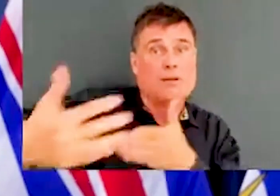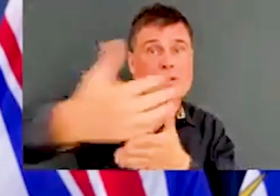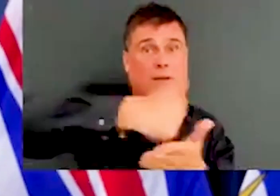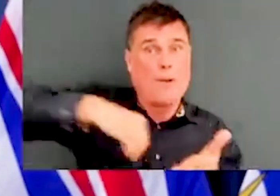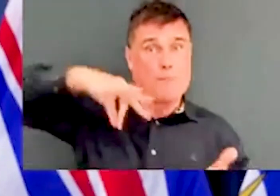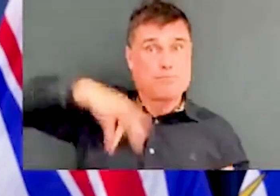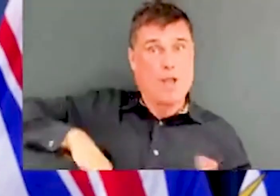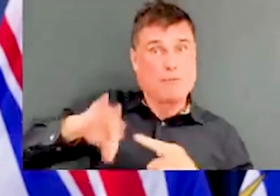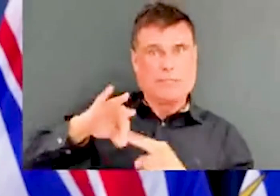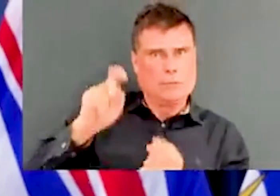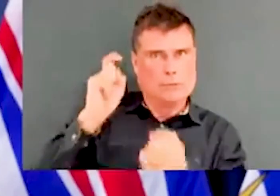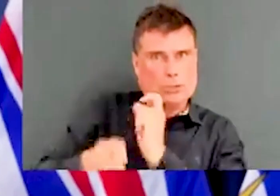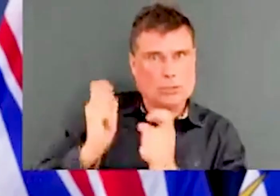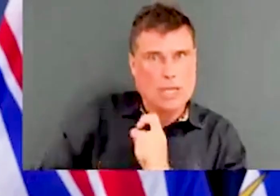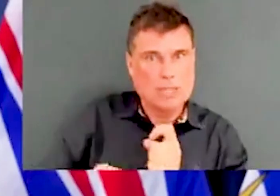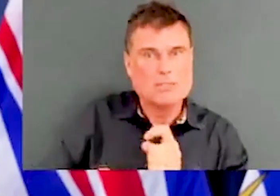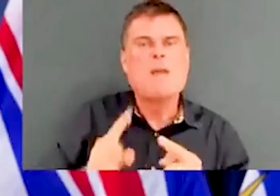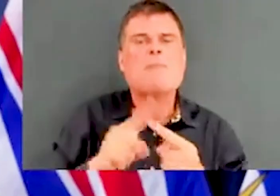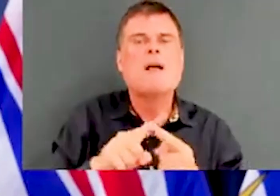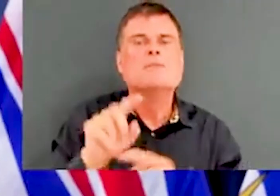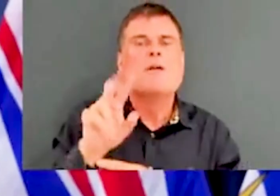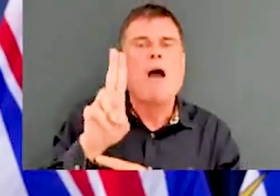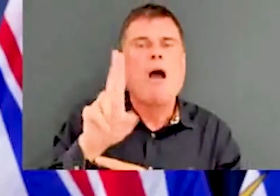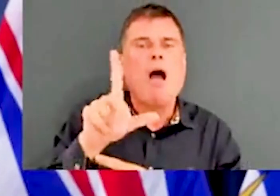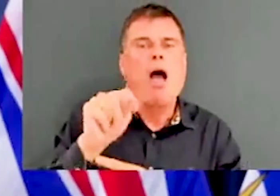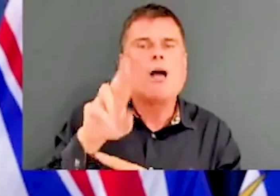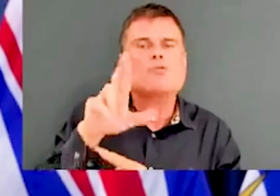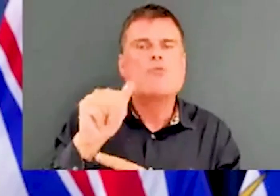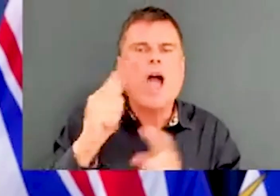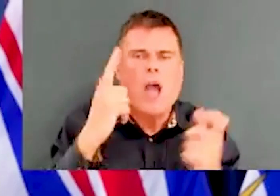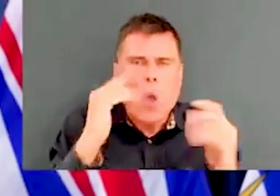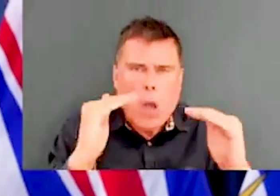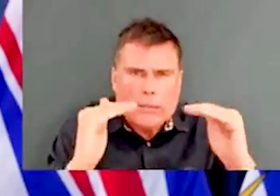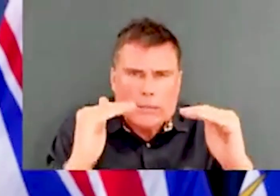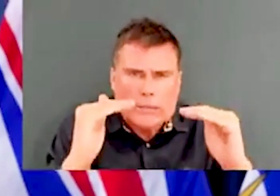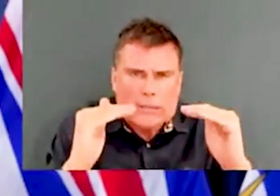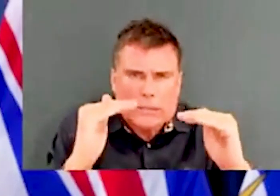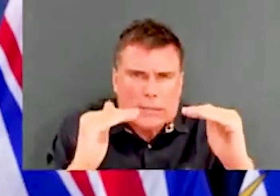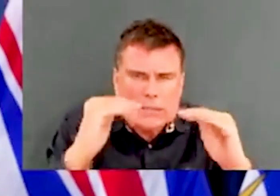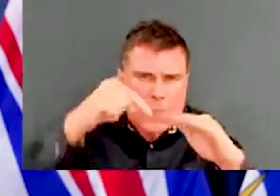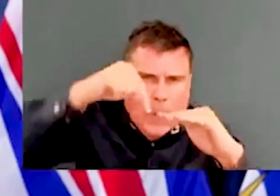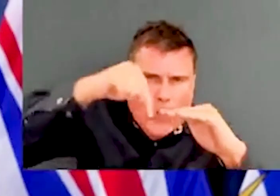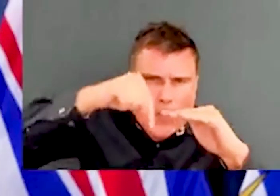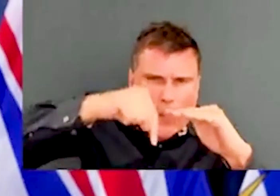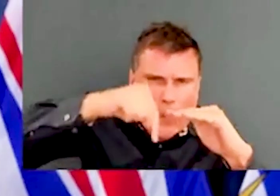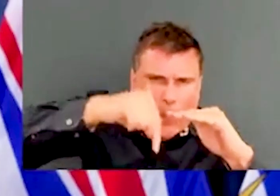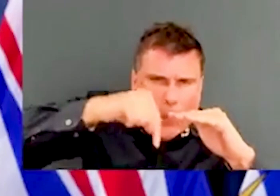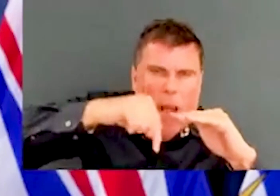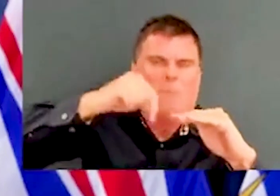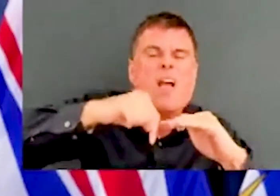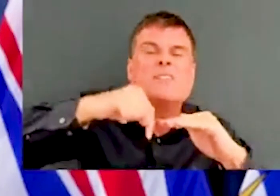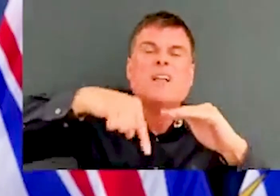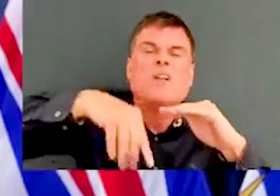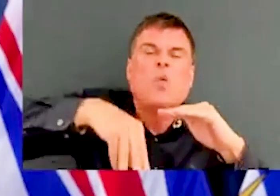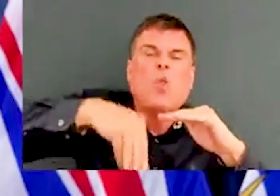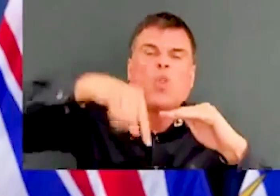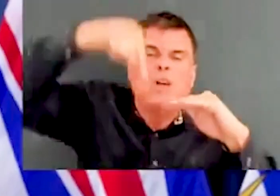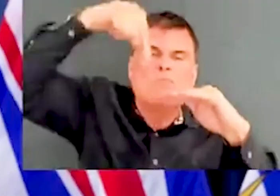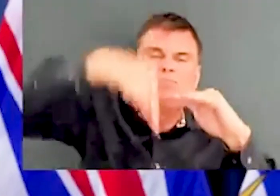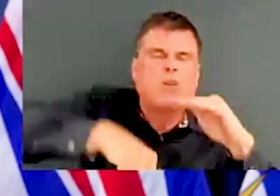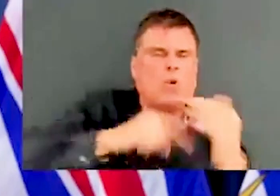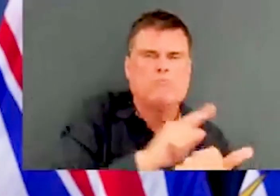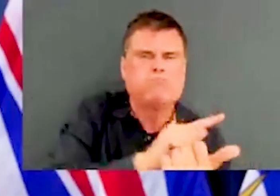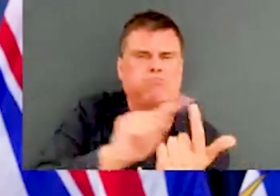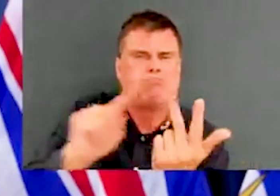productivity well rate reduction, and clean growth infrastructure royalty programs. This new royalty framework